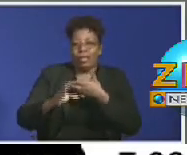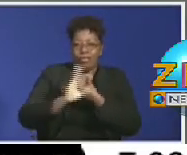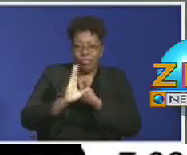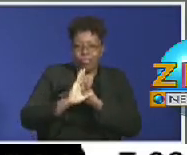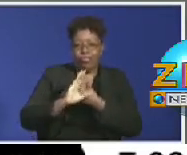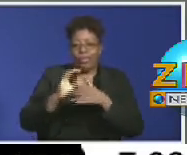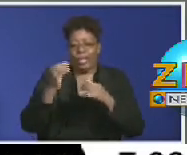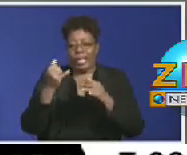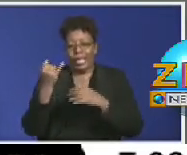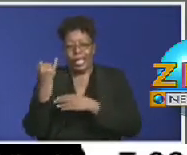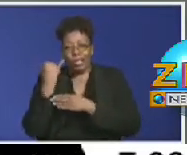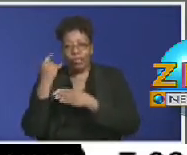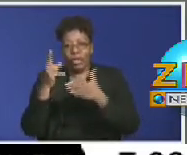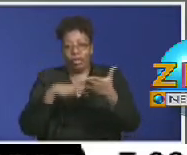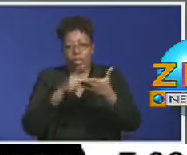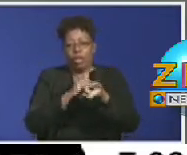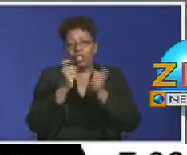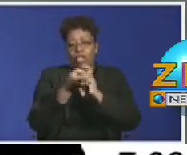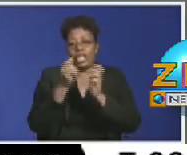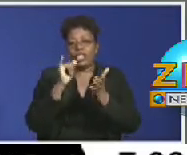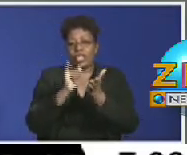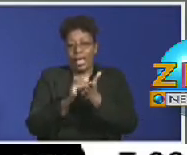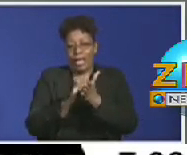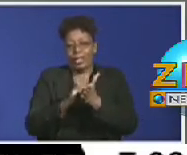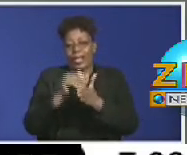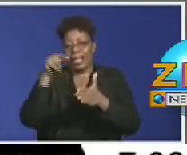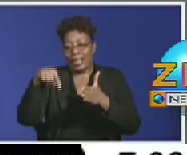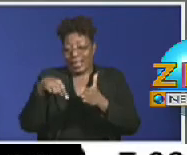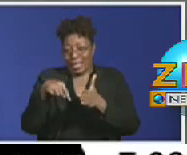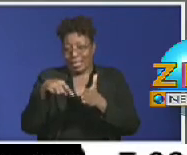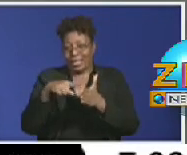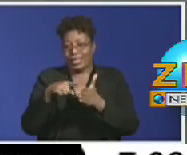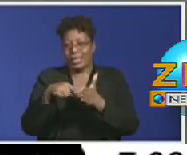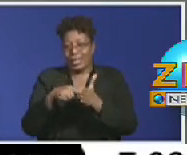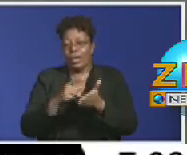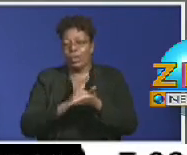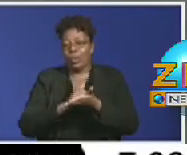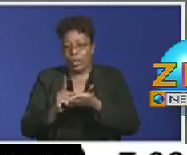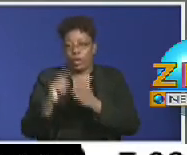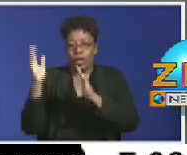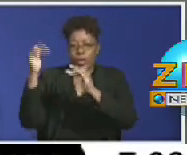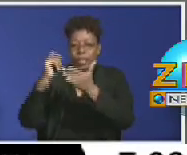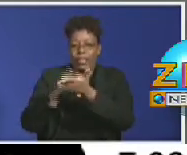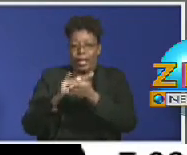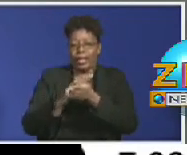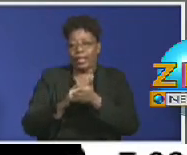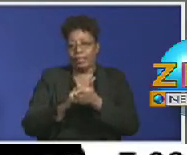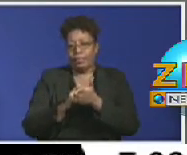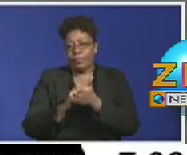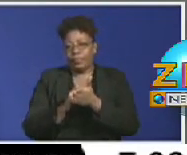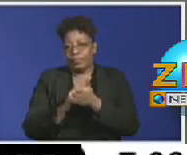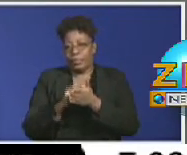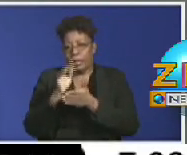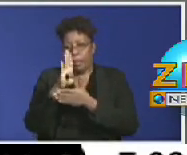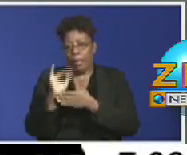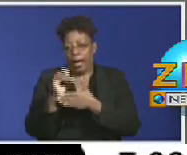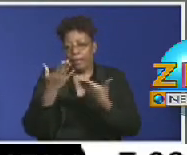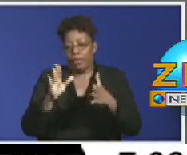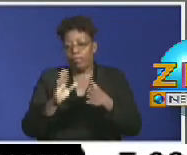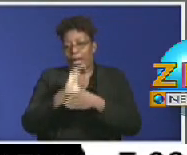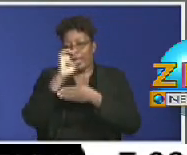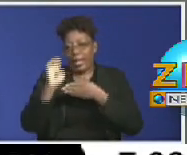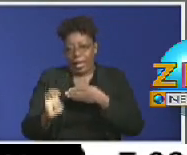to eliminate or reverse that during the course of this week. So we anticipate that this will be concluded by the end of